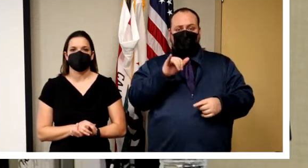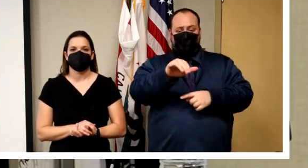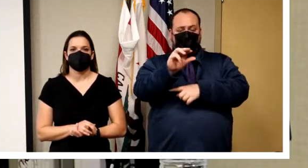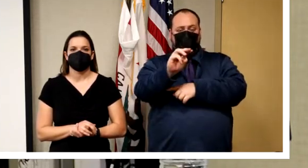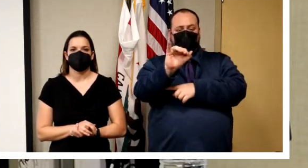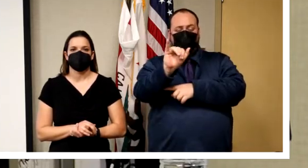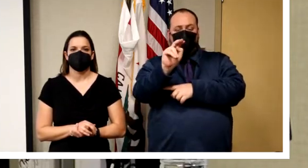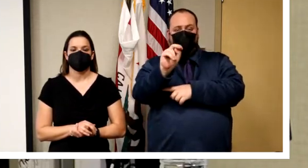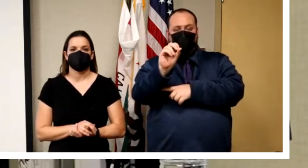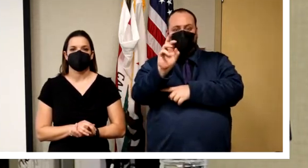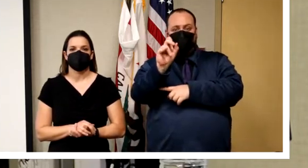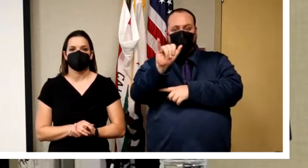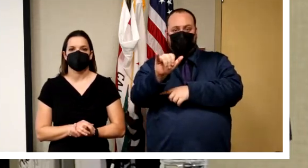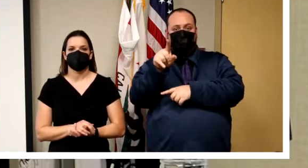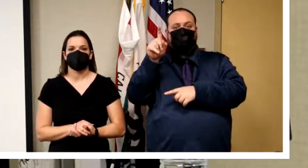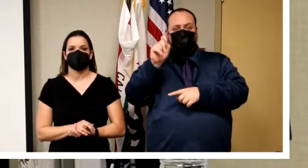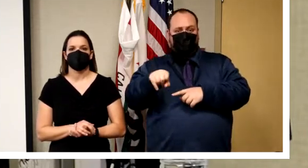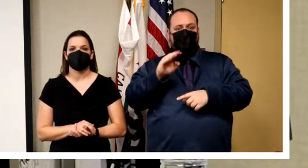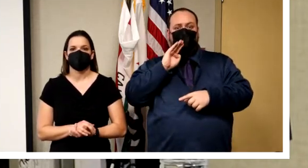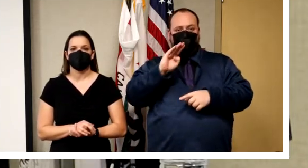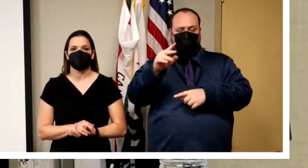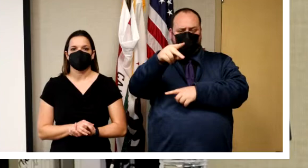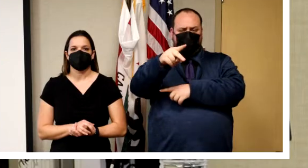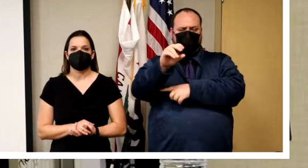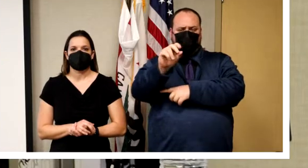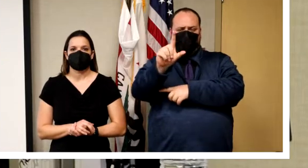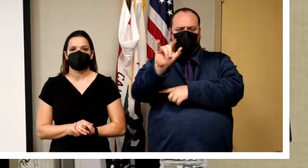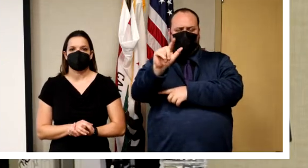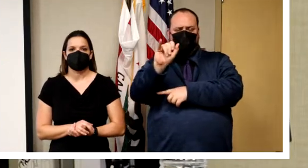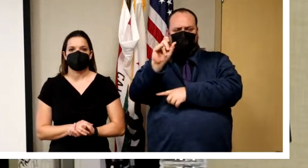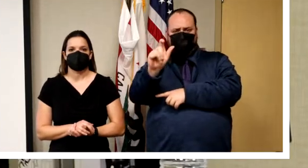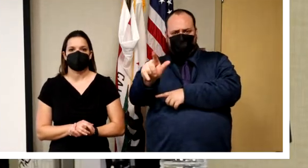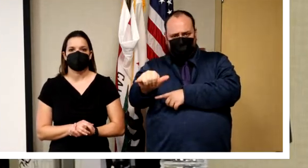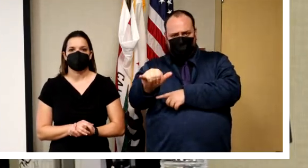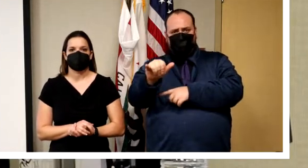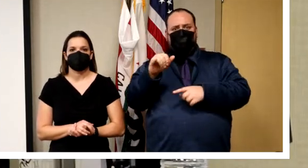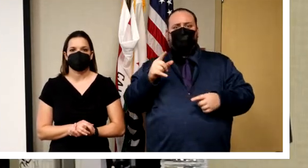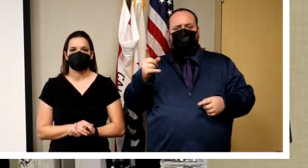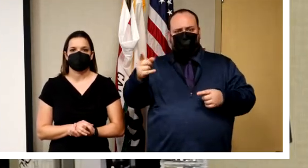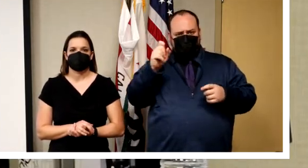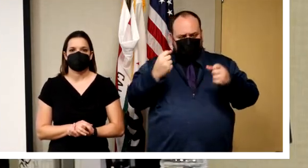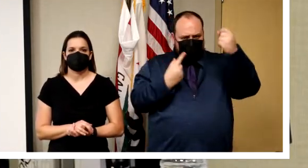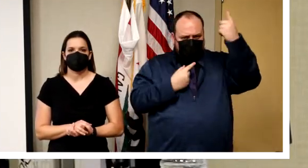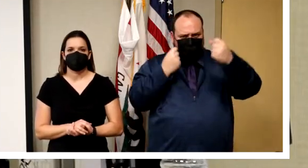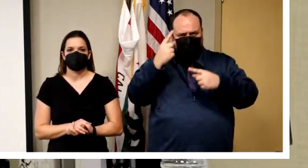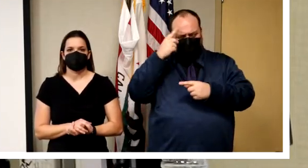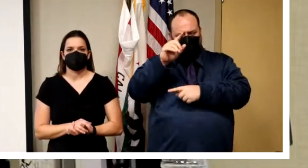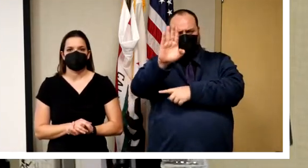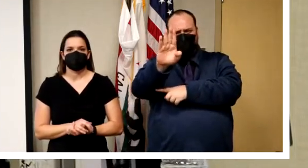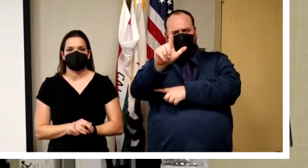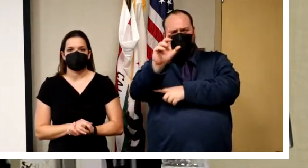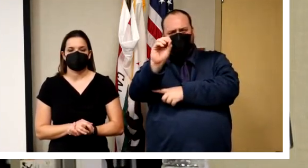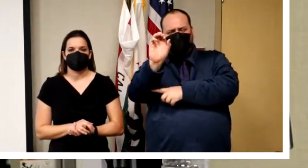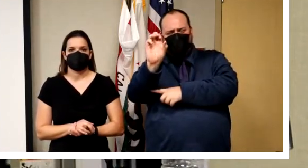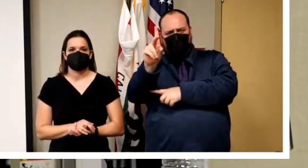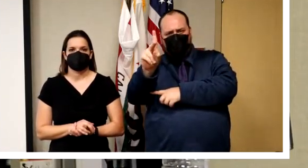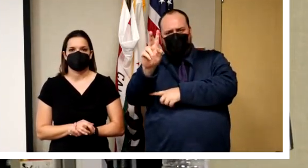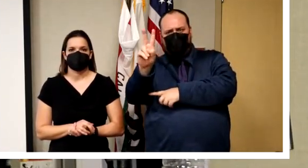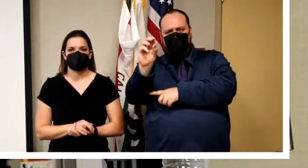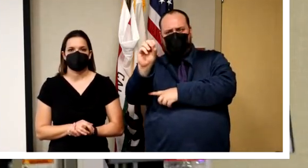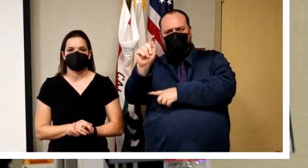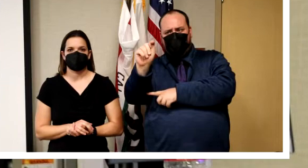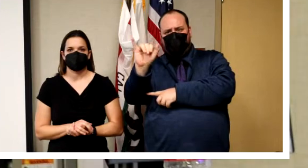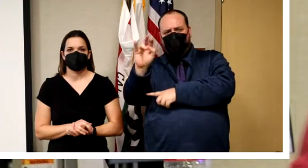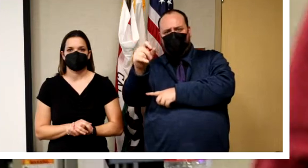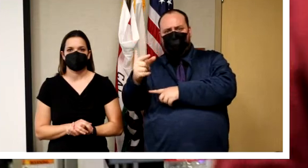minority group must be politically cohesive. It demonstrates a pattern of voting for the same candidates, also known as block voting. And so we don't know that. We